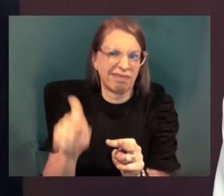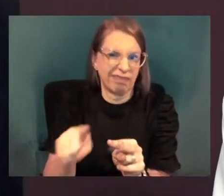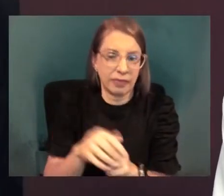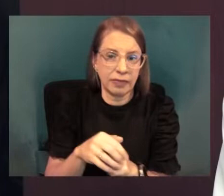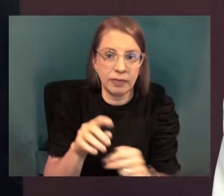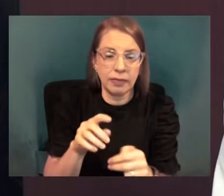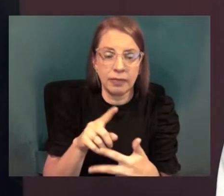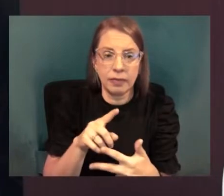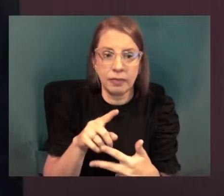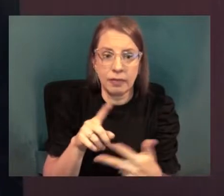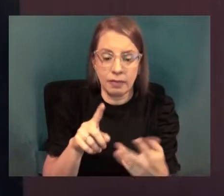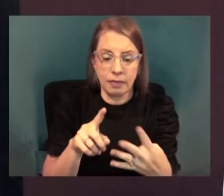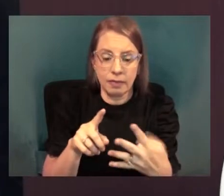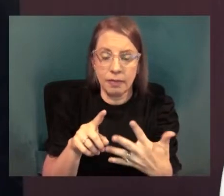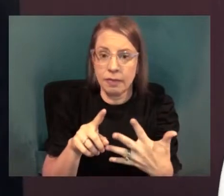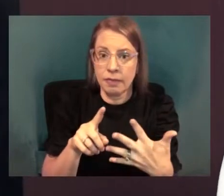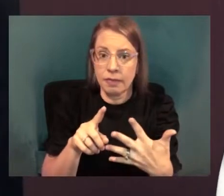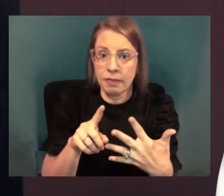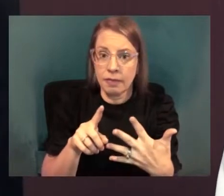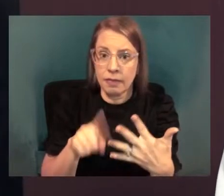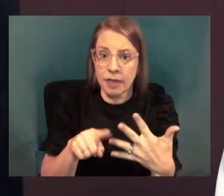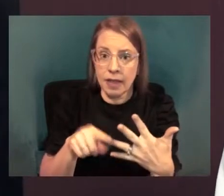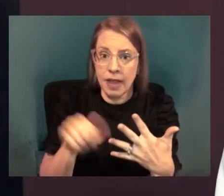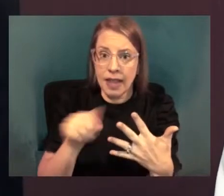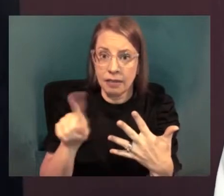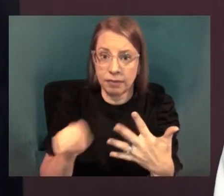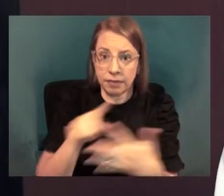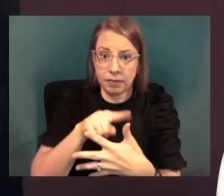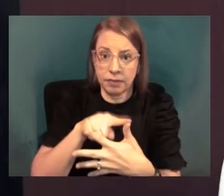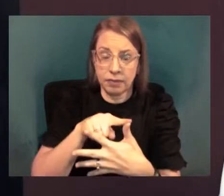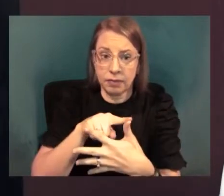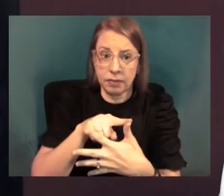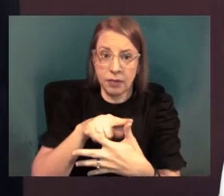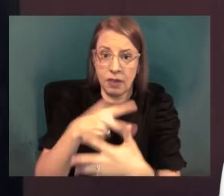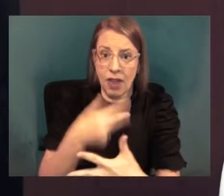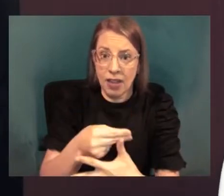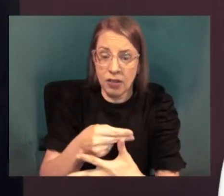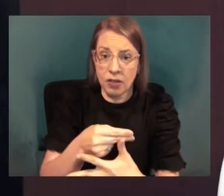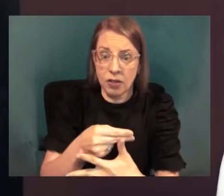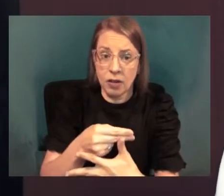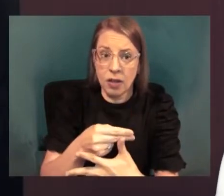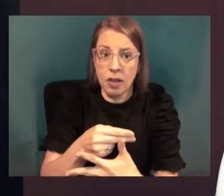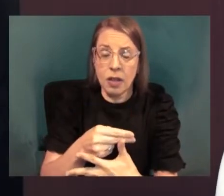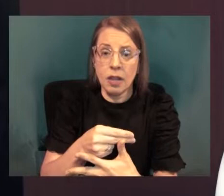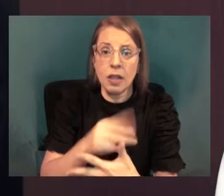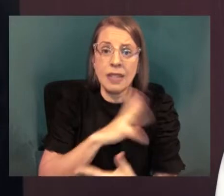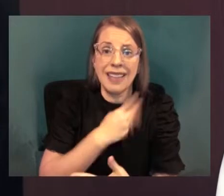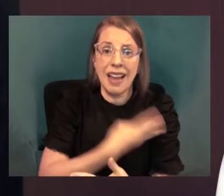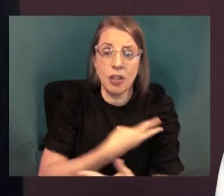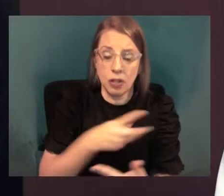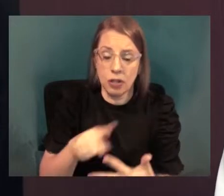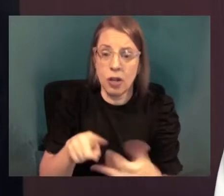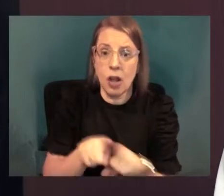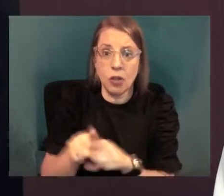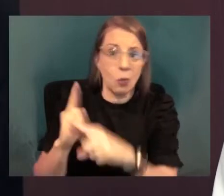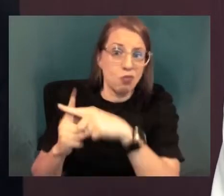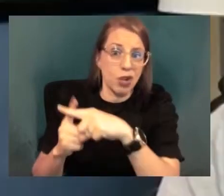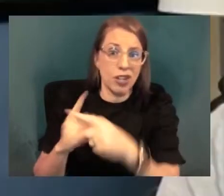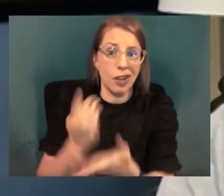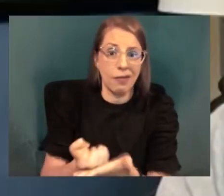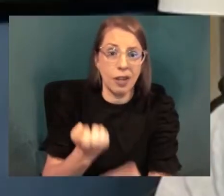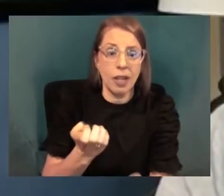the Pfizer vaccine, I think in the Scottish and the British evidence, still suggested you needed 2 shots, not 1 shot. Was that right? Is that right,